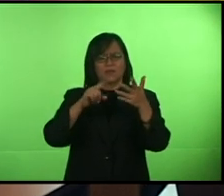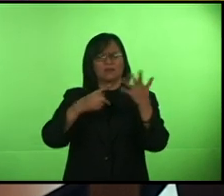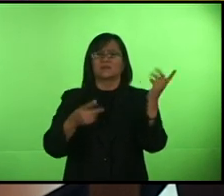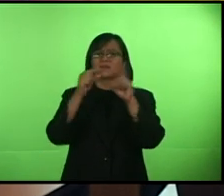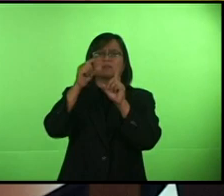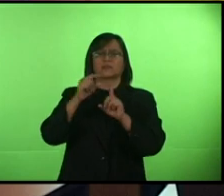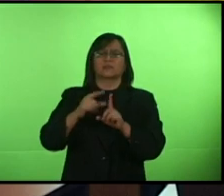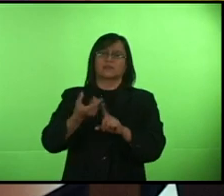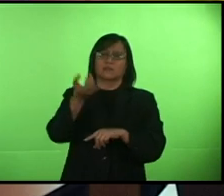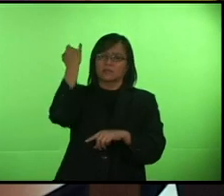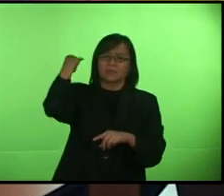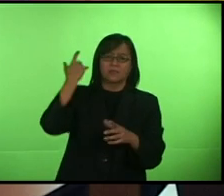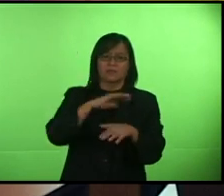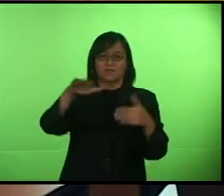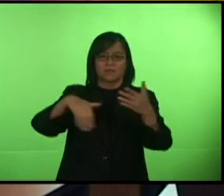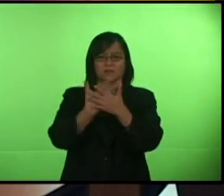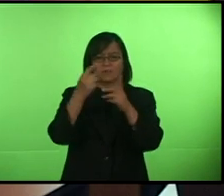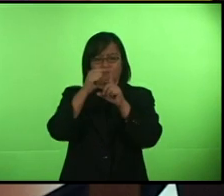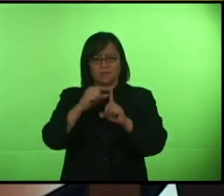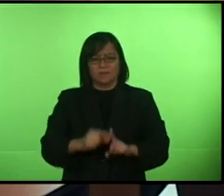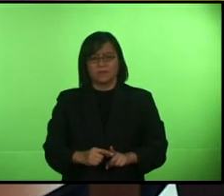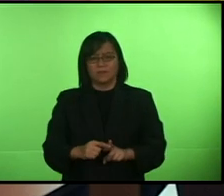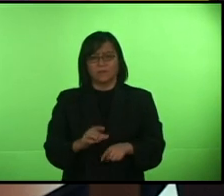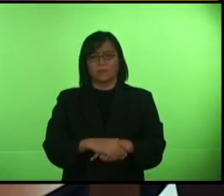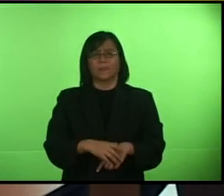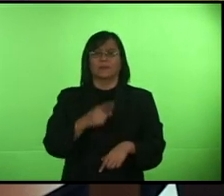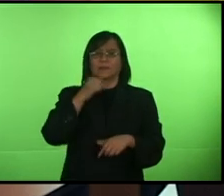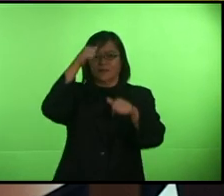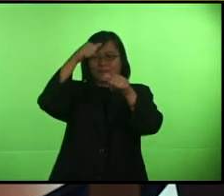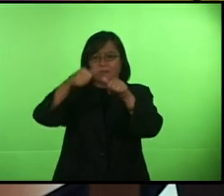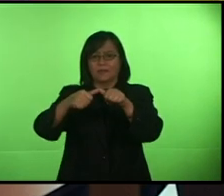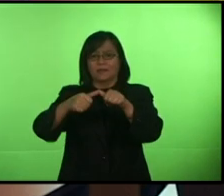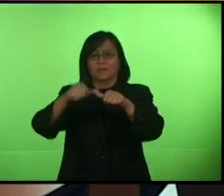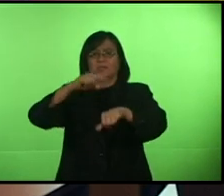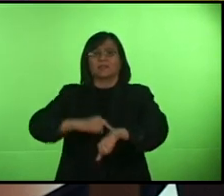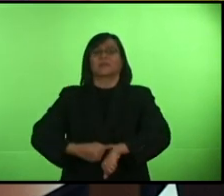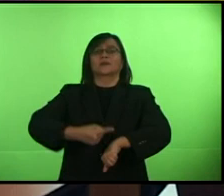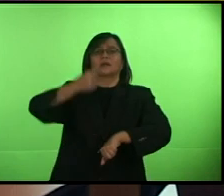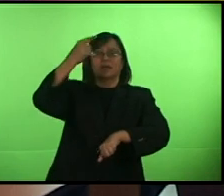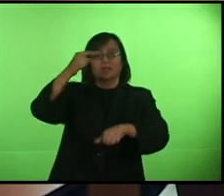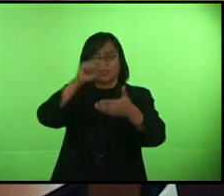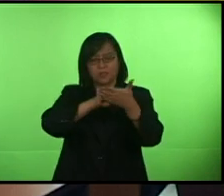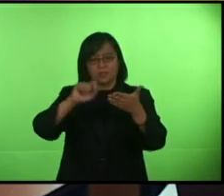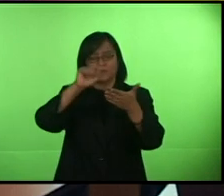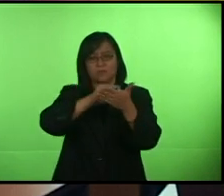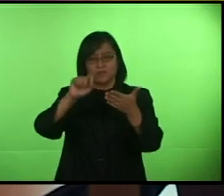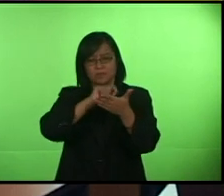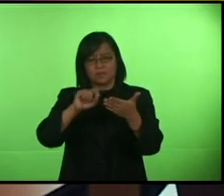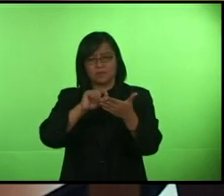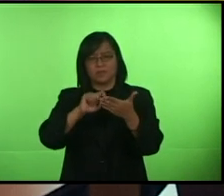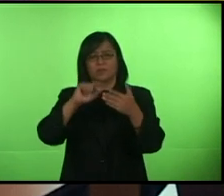also archaic words. So remember, students, when you want to write essays for the first time, please